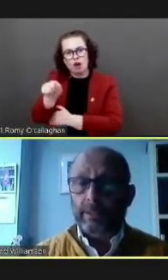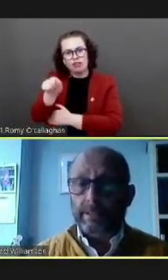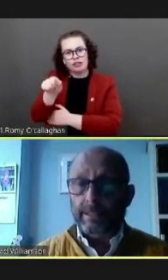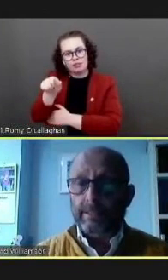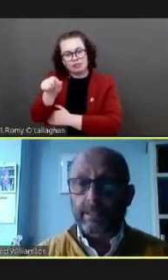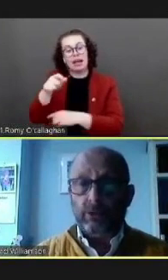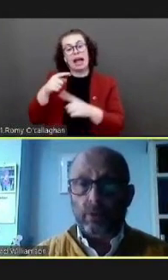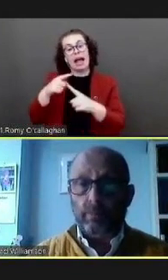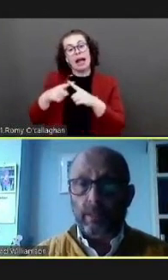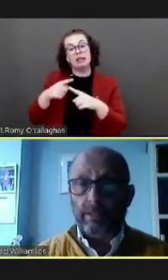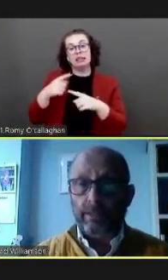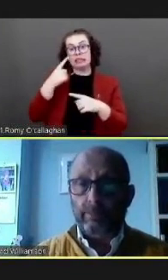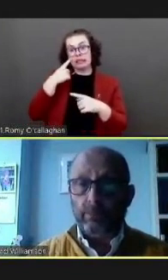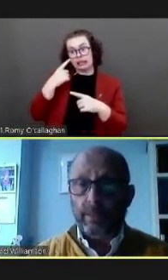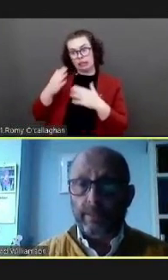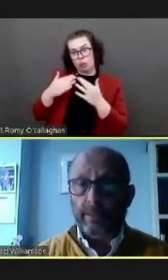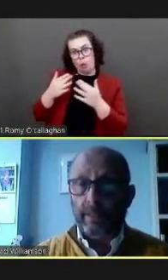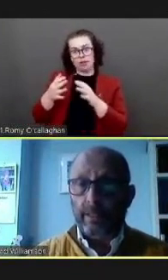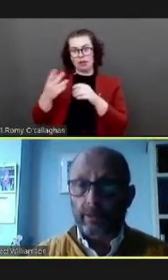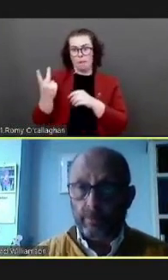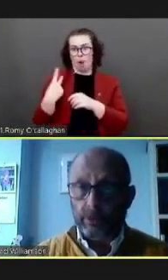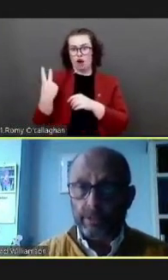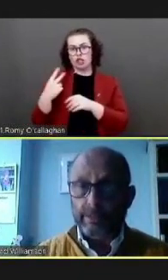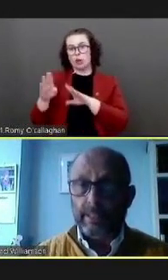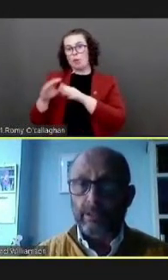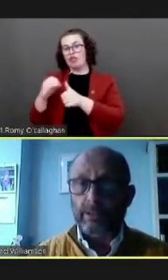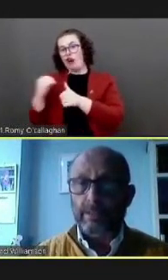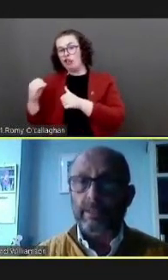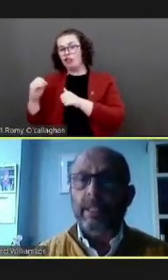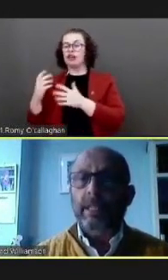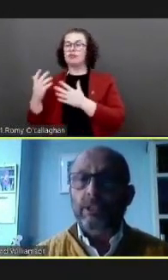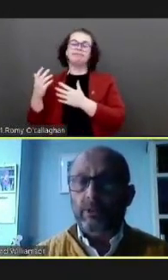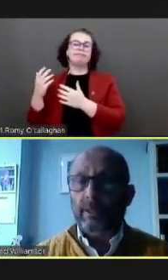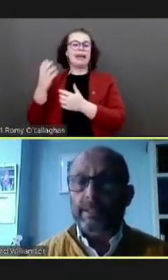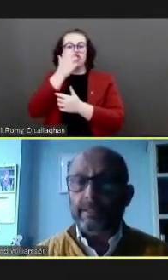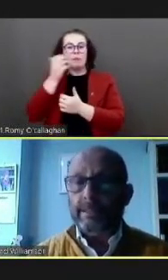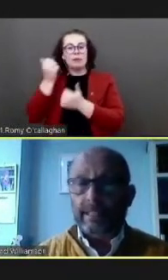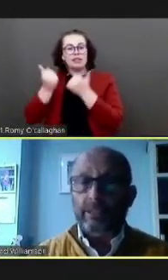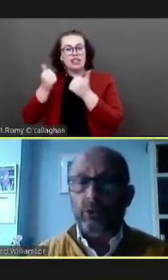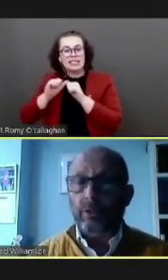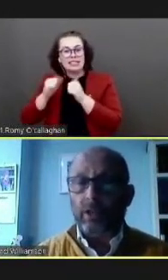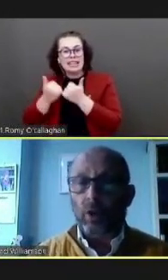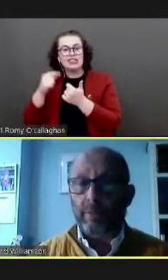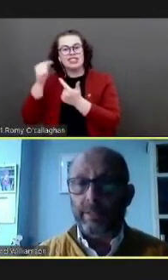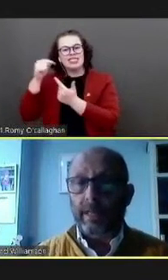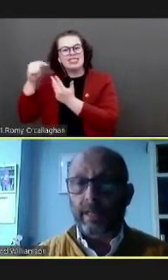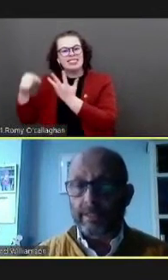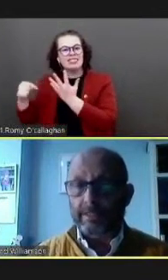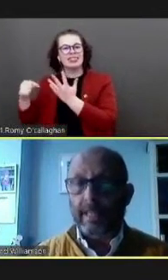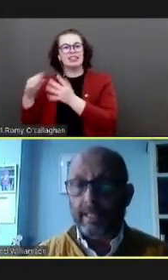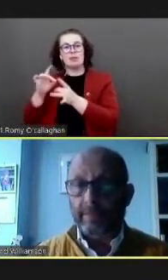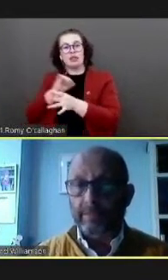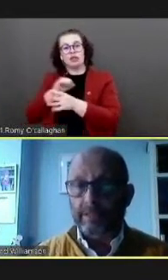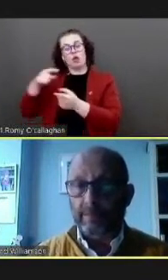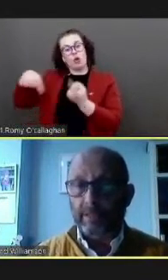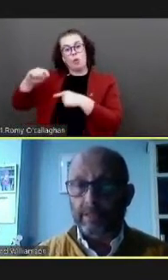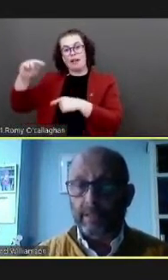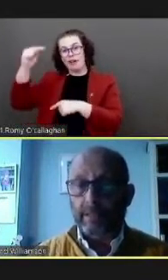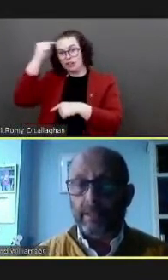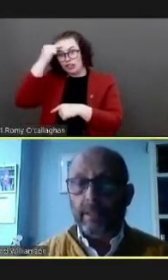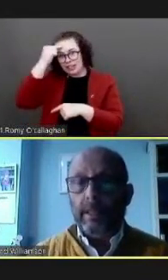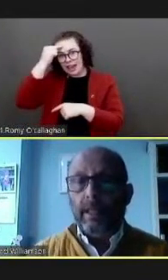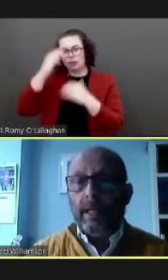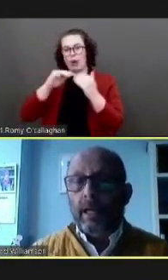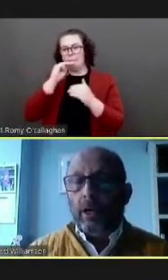building on those existing strong partnerships with criminal justice agencies to ensure that common understanding of